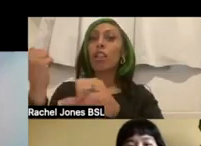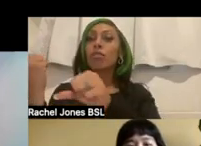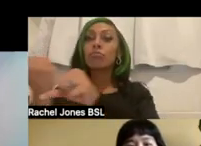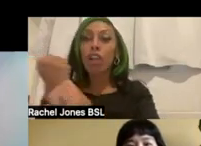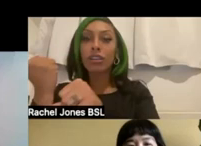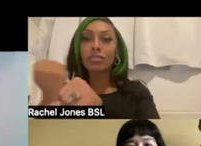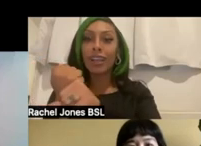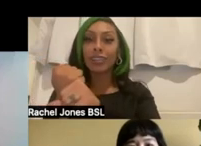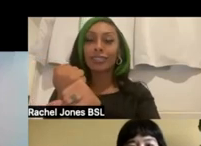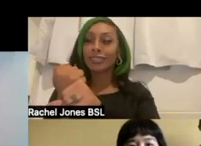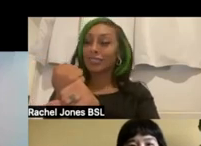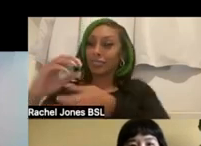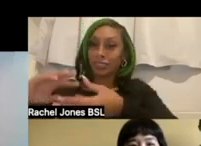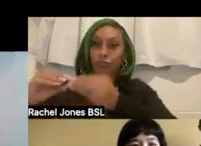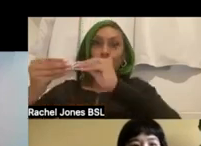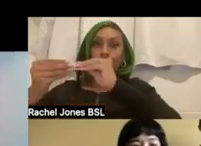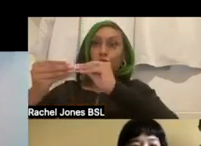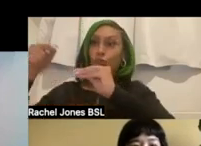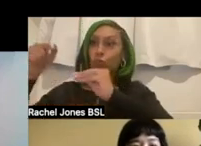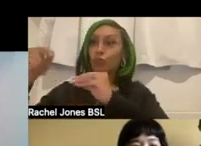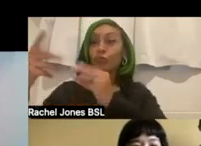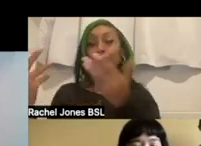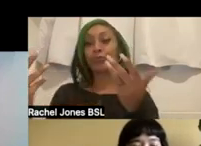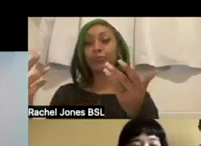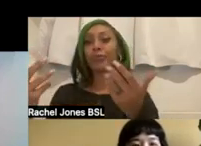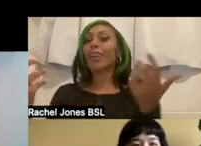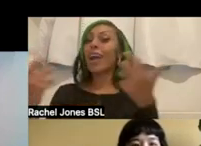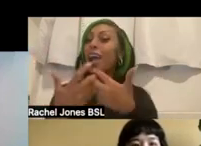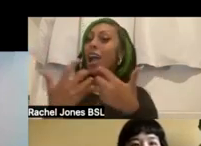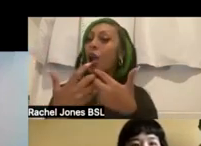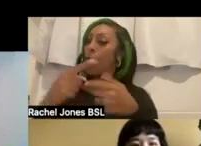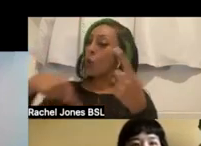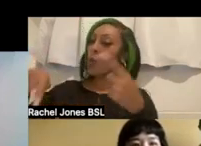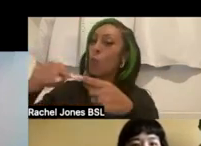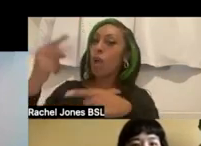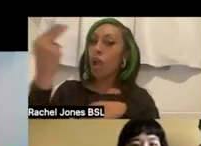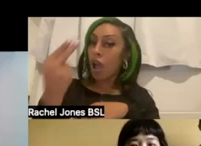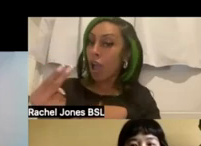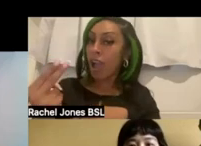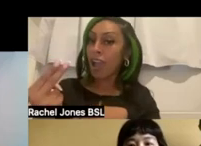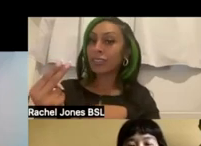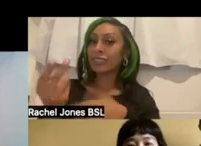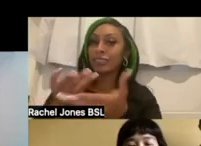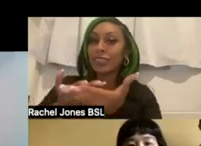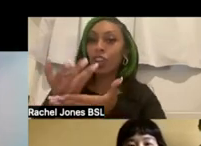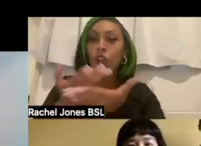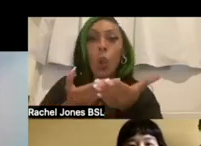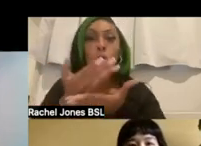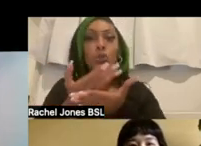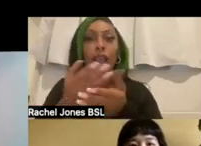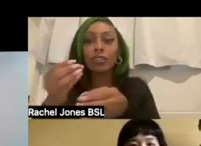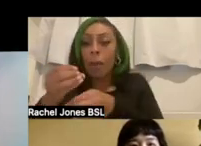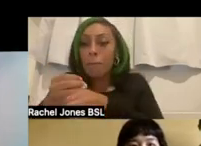also importantly, how do these artists negotiate marginality and access within